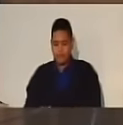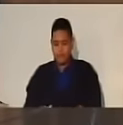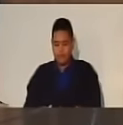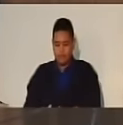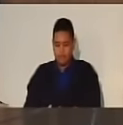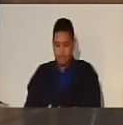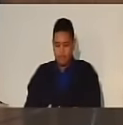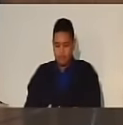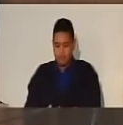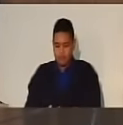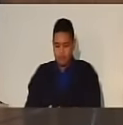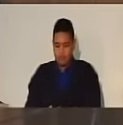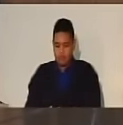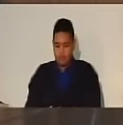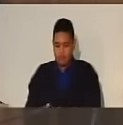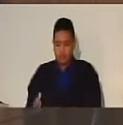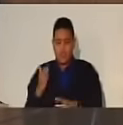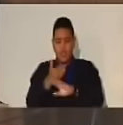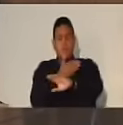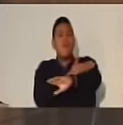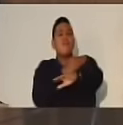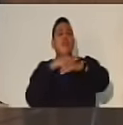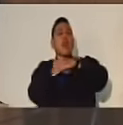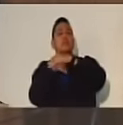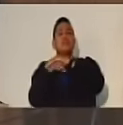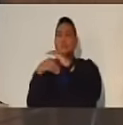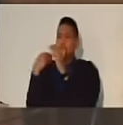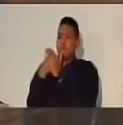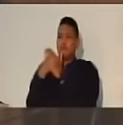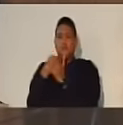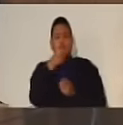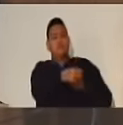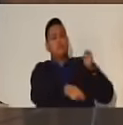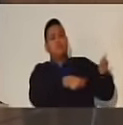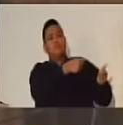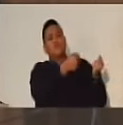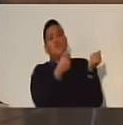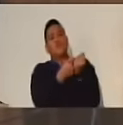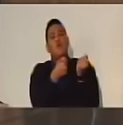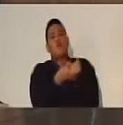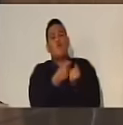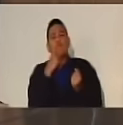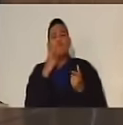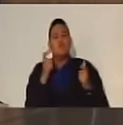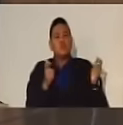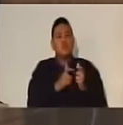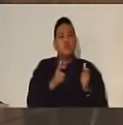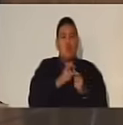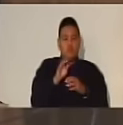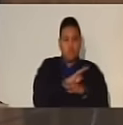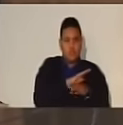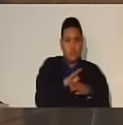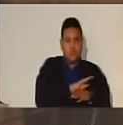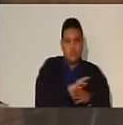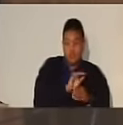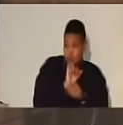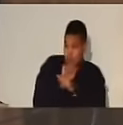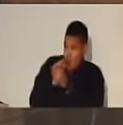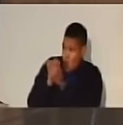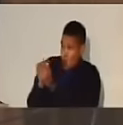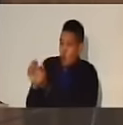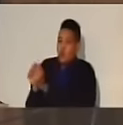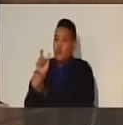to financing for the productive micro-sector working closely with the Finance